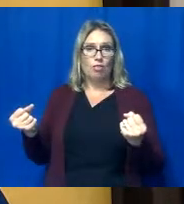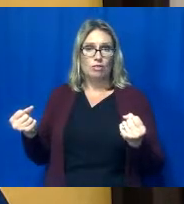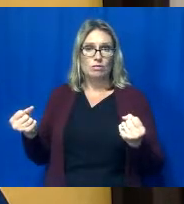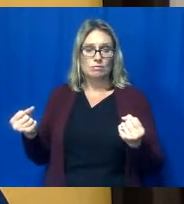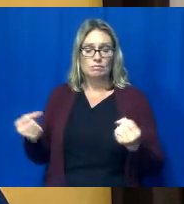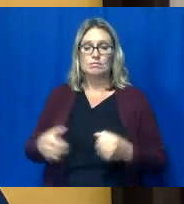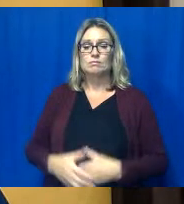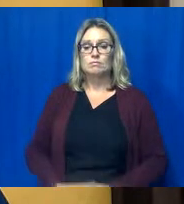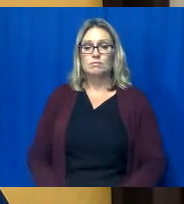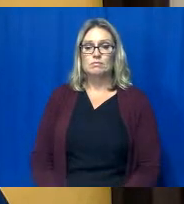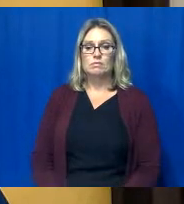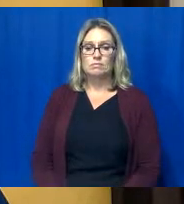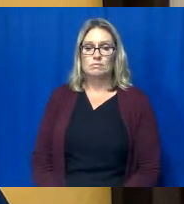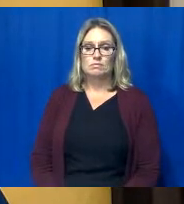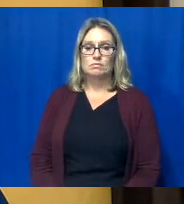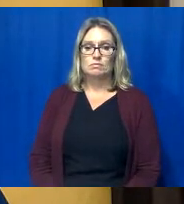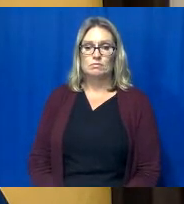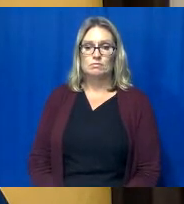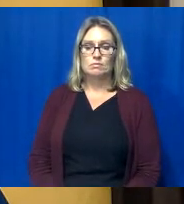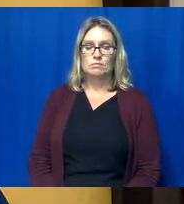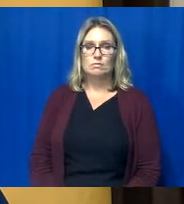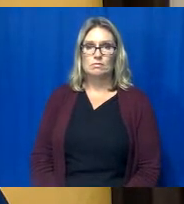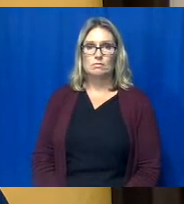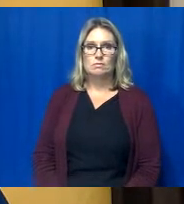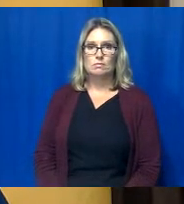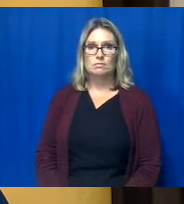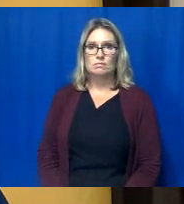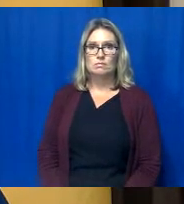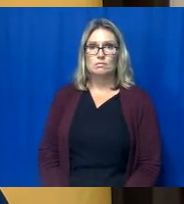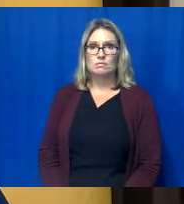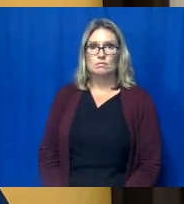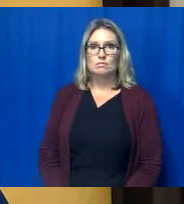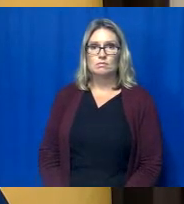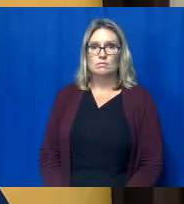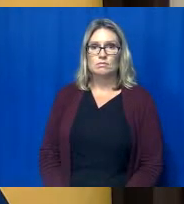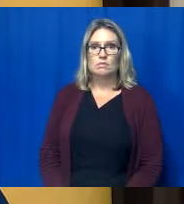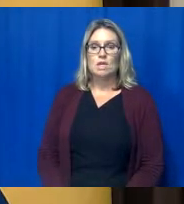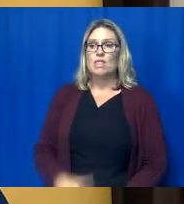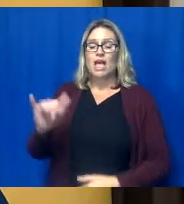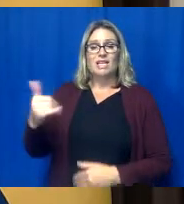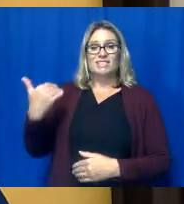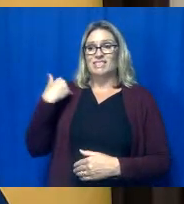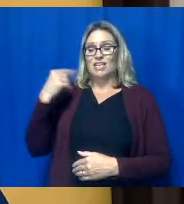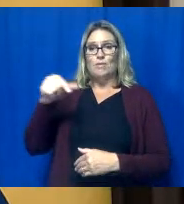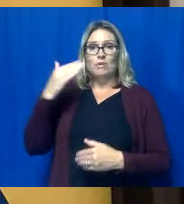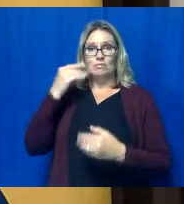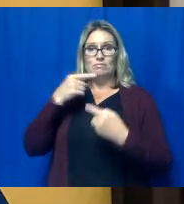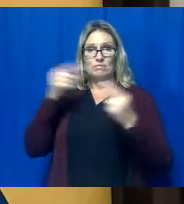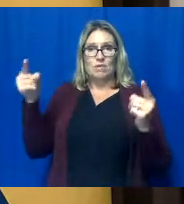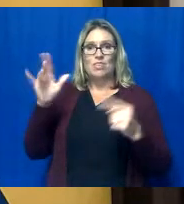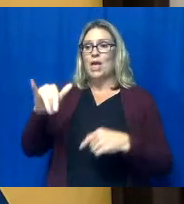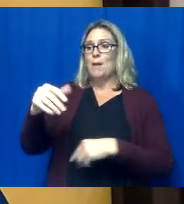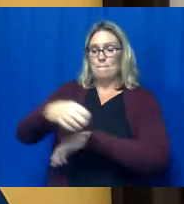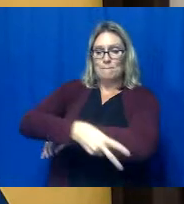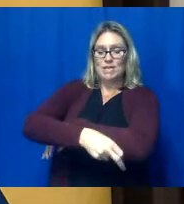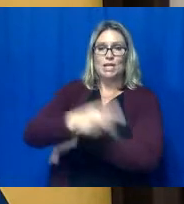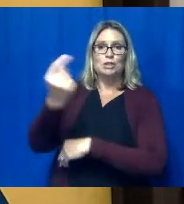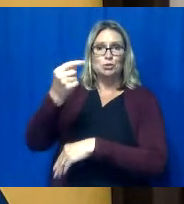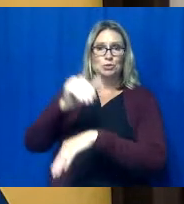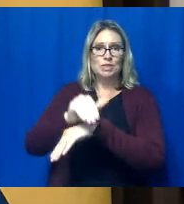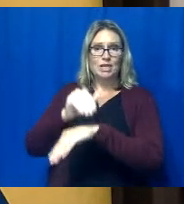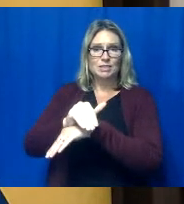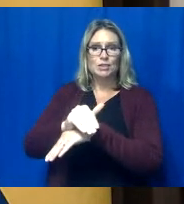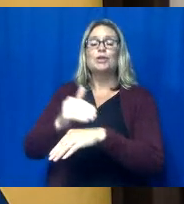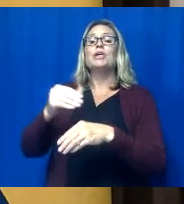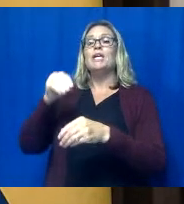were a slate of interventions that were just announced at midnight Tuesday night. Those